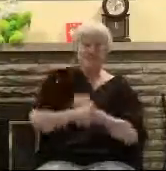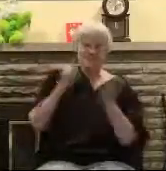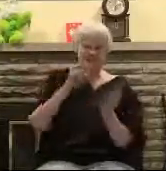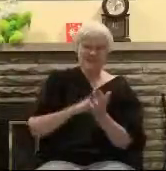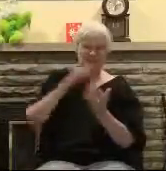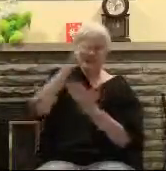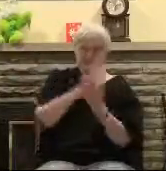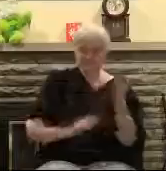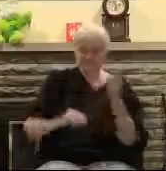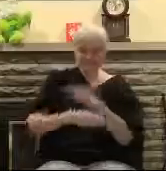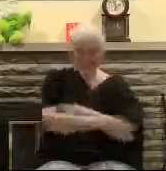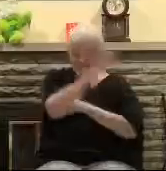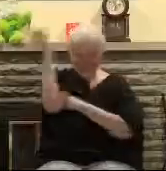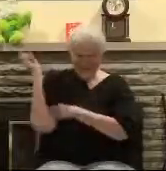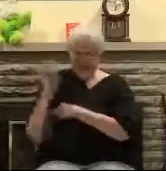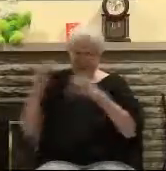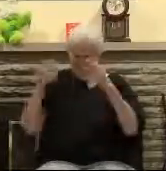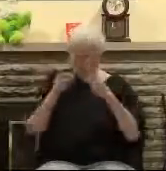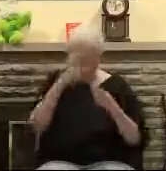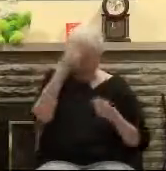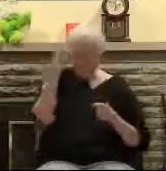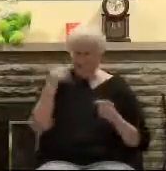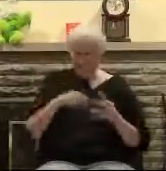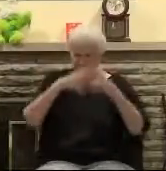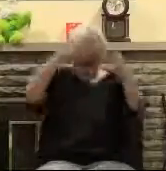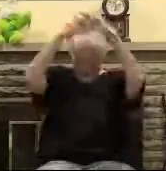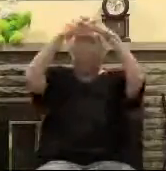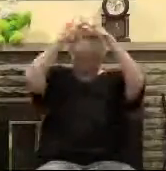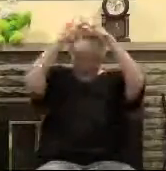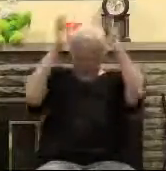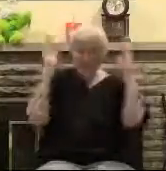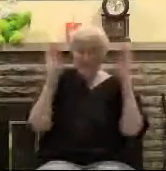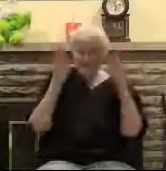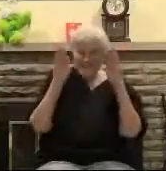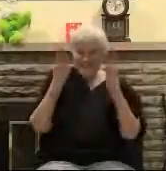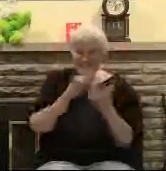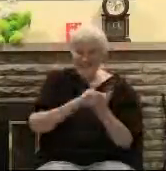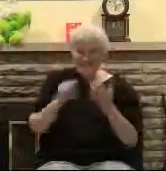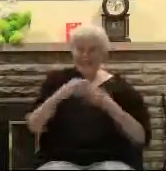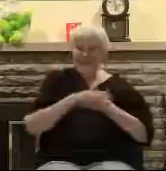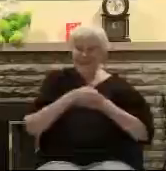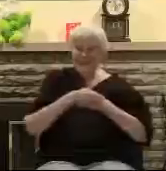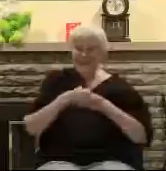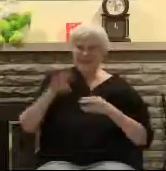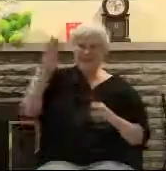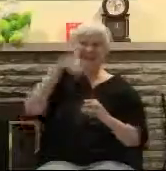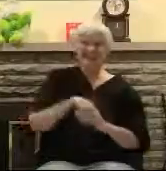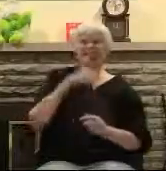And exchange it someday For a crown